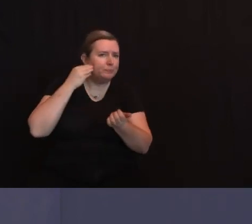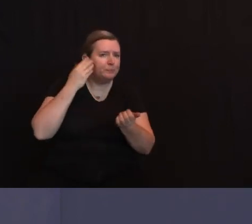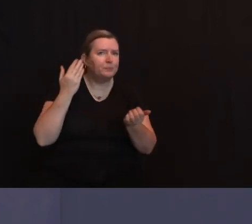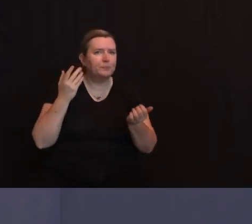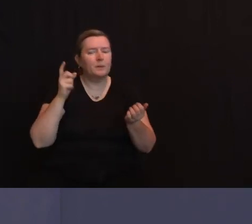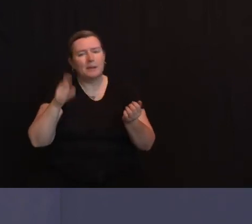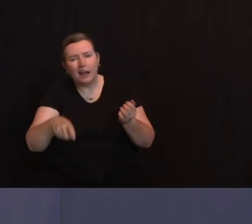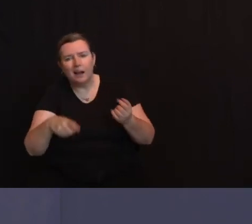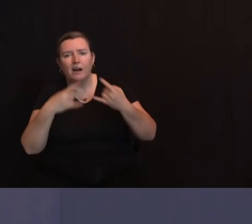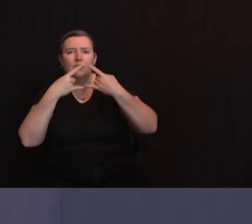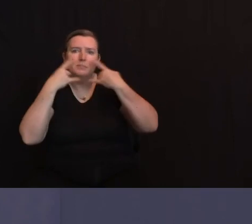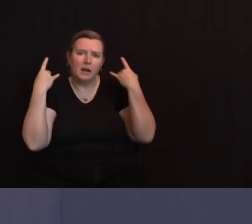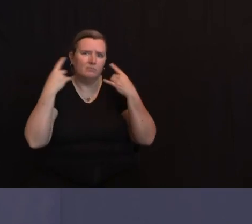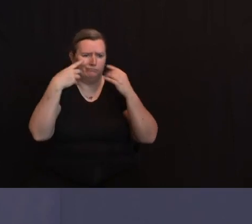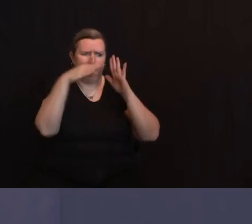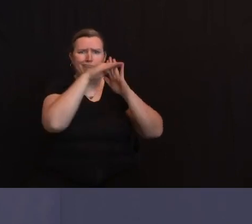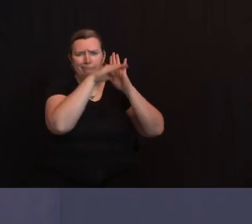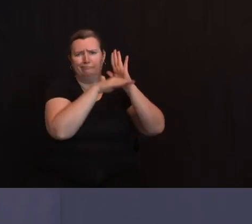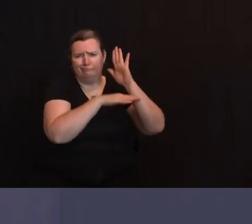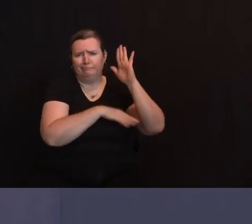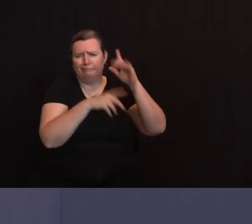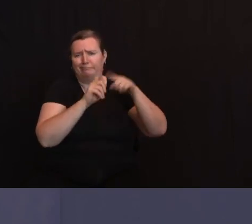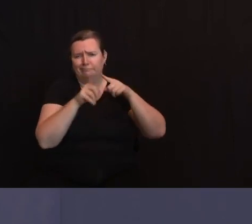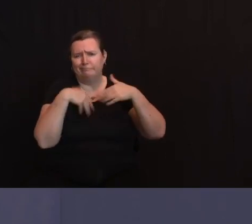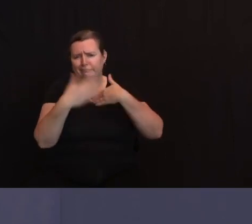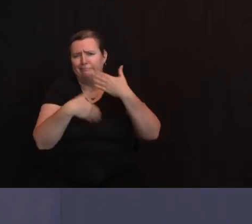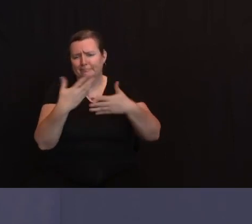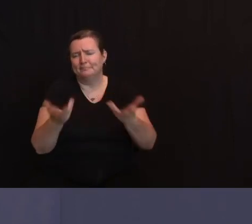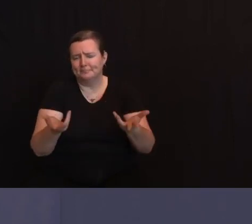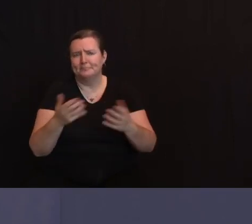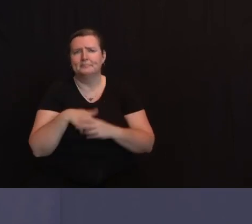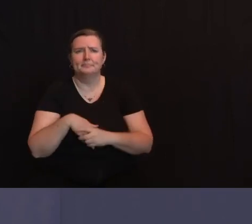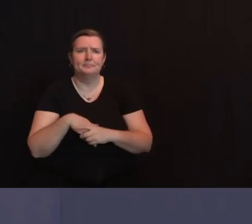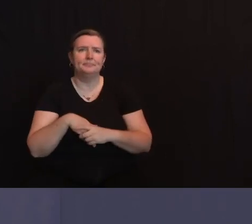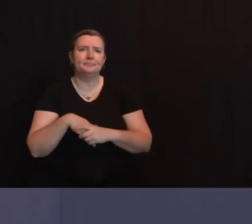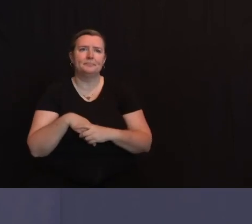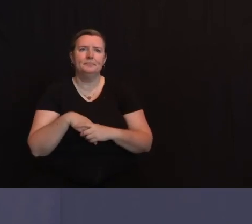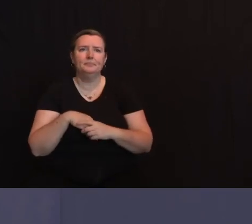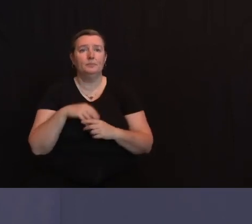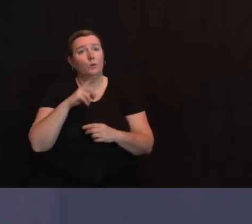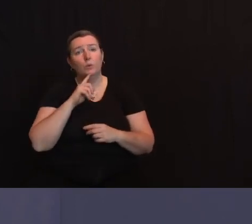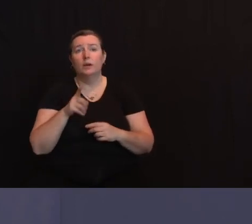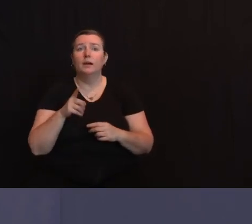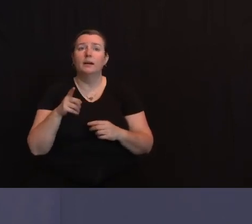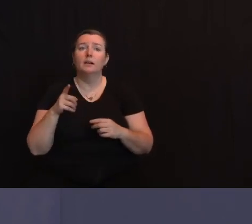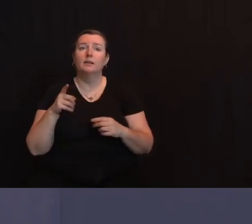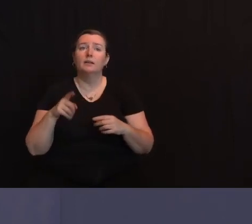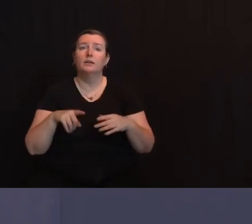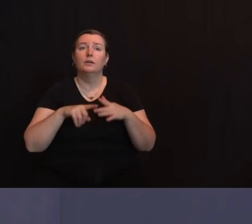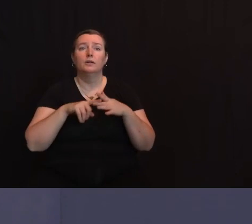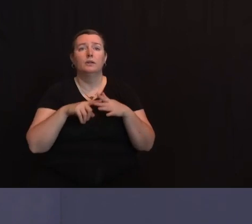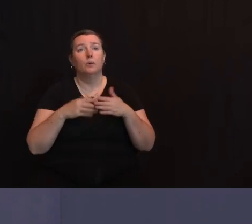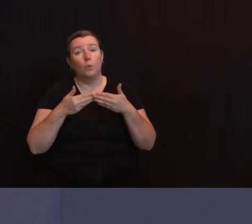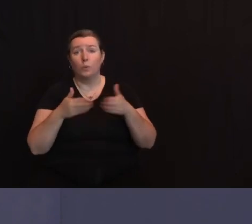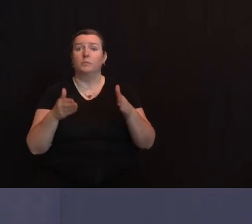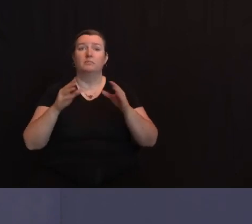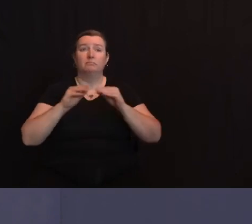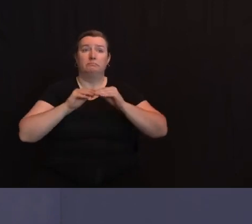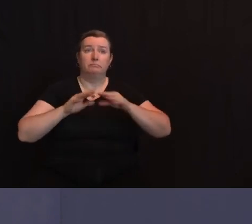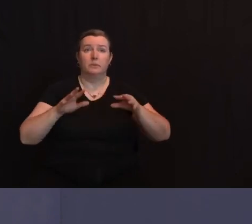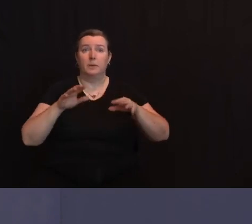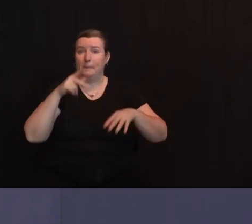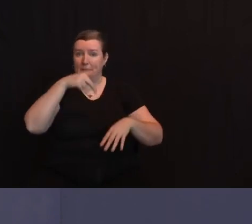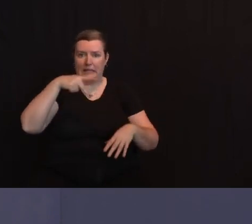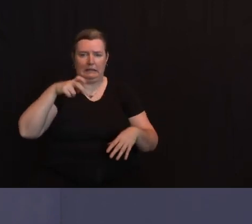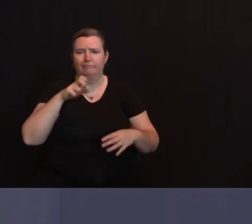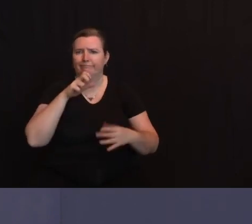emergency, personal protective equipment and testing supplies were in short supply, but the state worked aggressively to ensure that